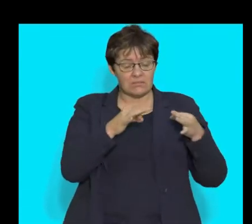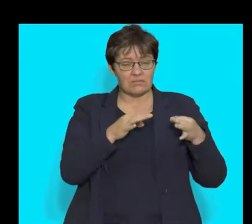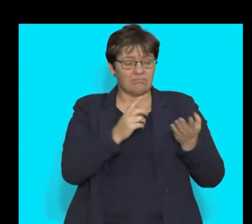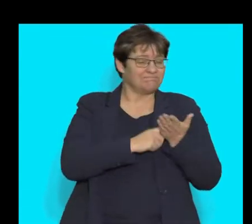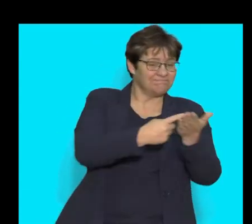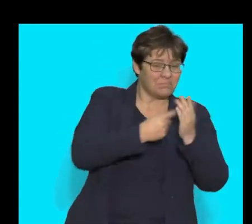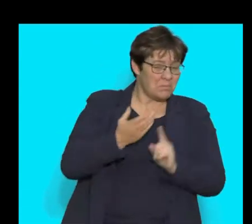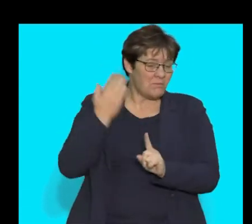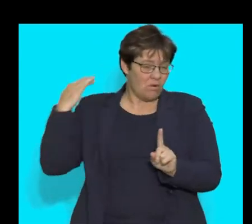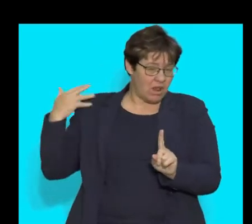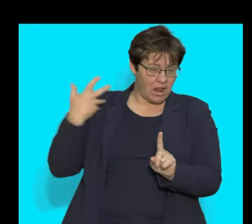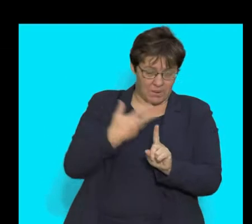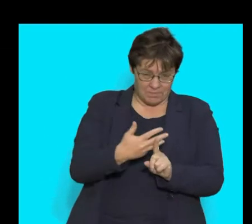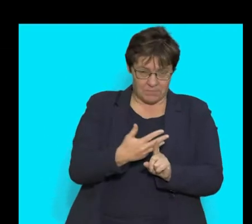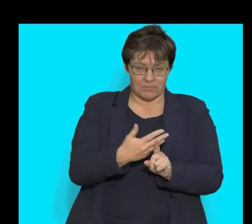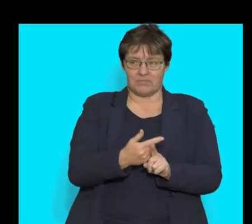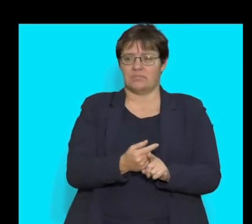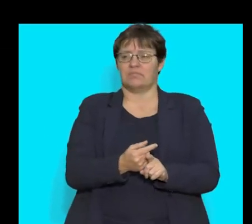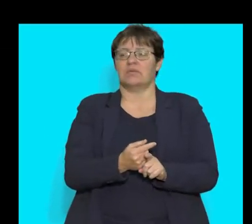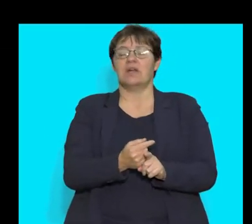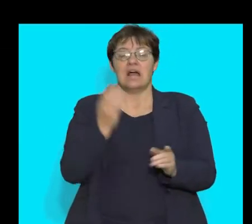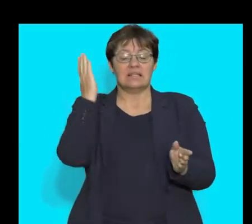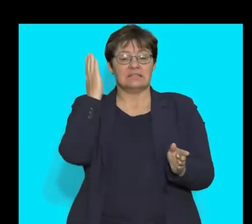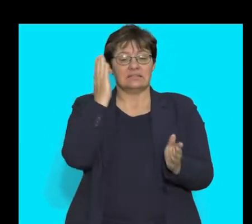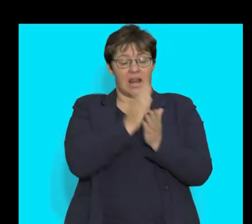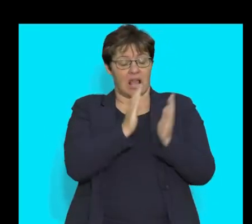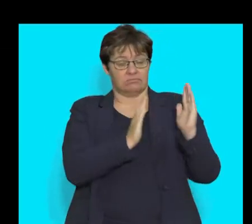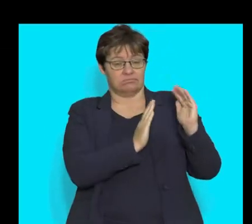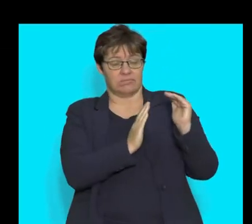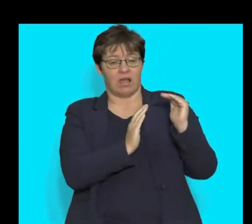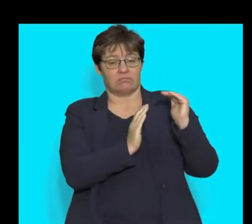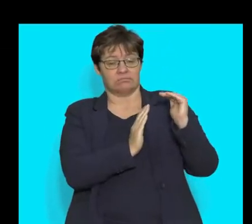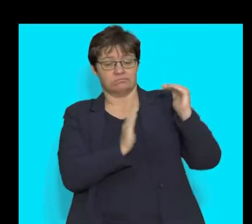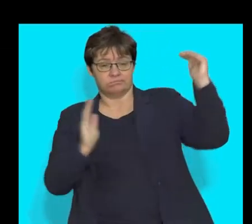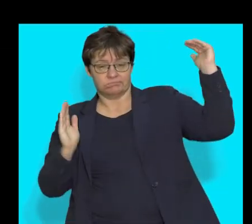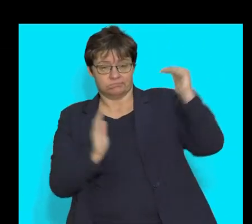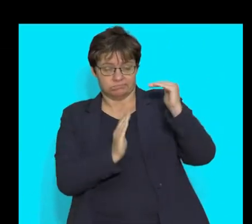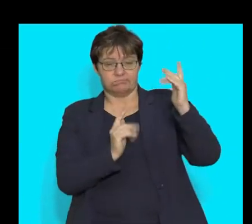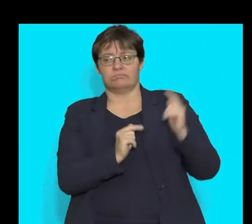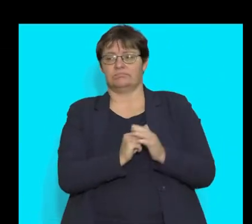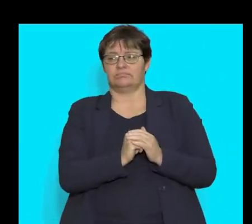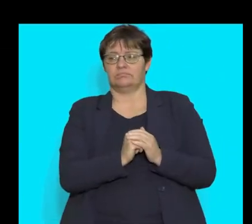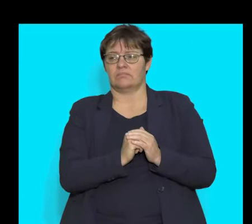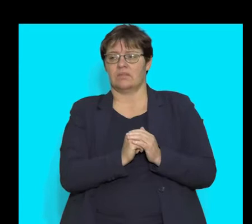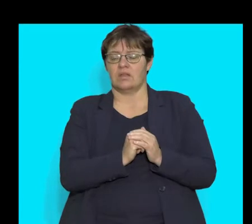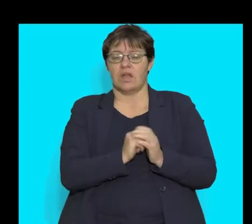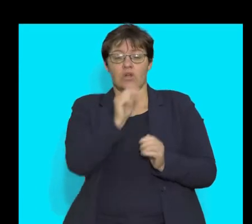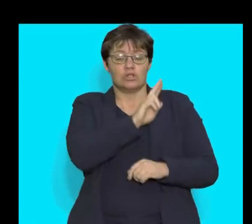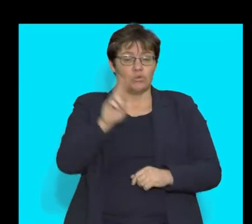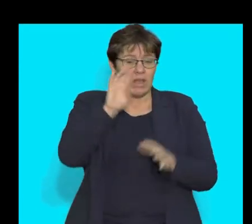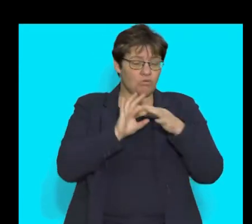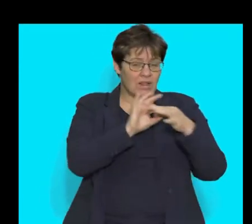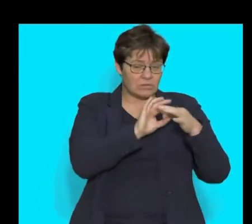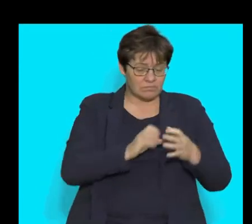that we've spoken about previously. A directly proportional relationship, a squared relationship, an inversely